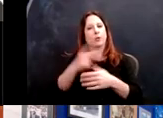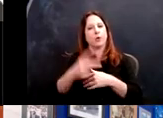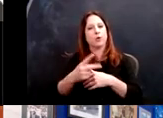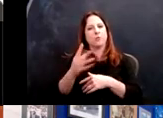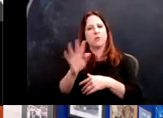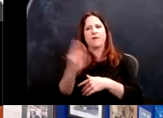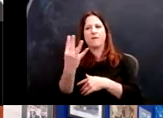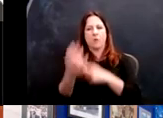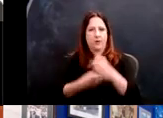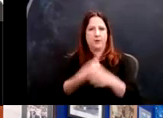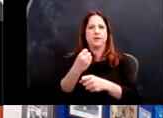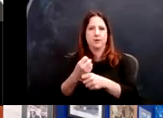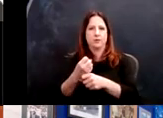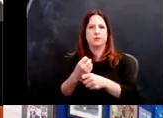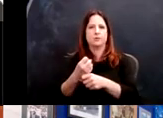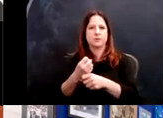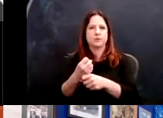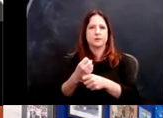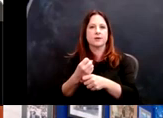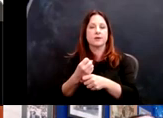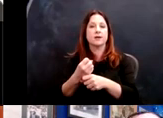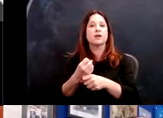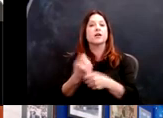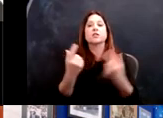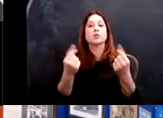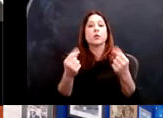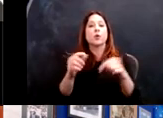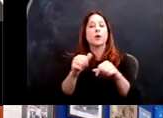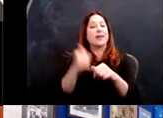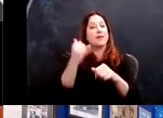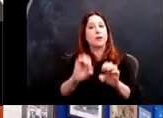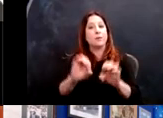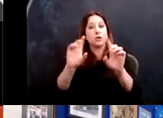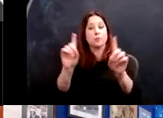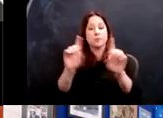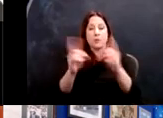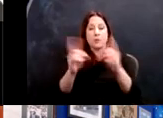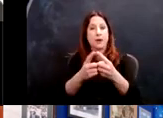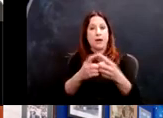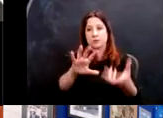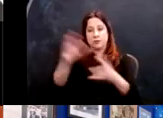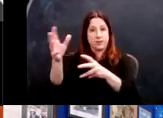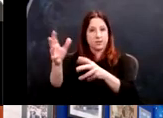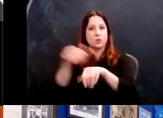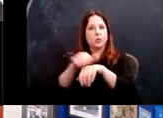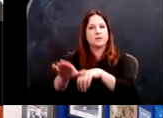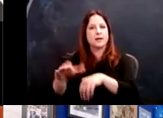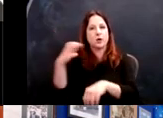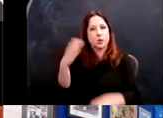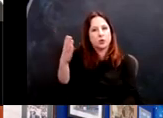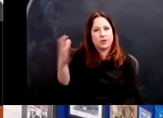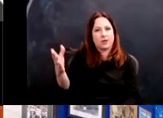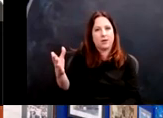sending recovery coaches into the emergency departments. And we started with 4 hospitals back